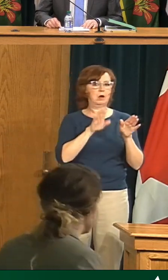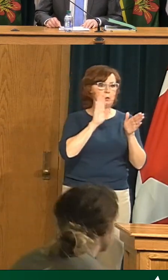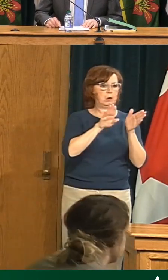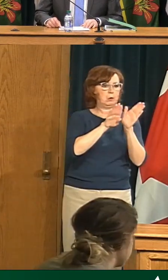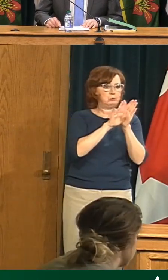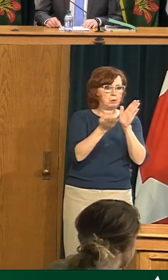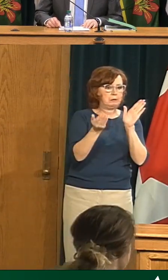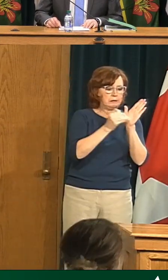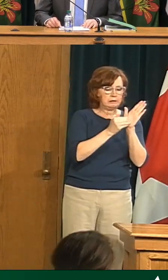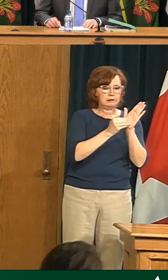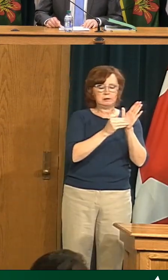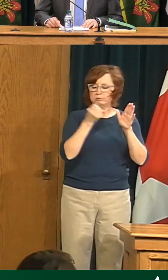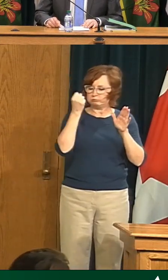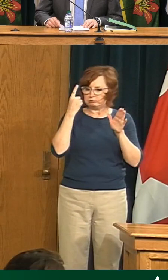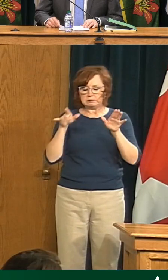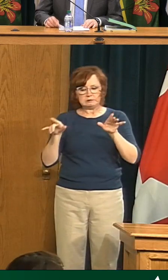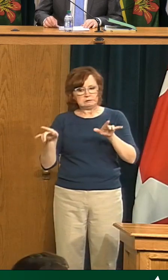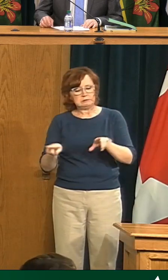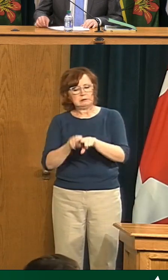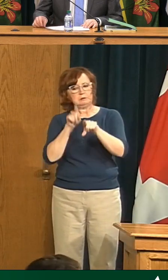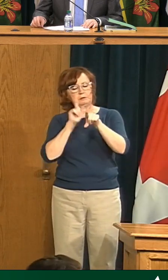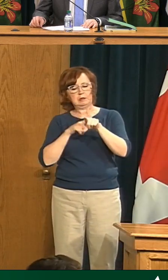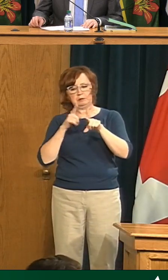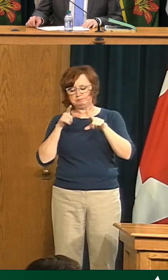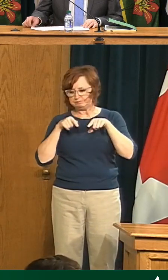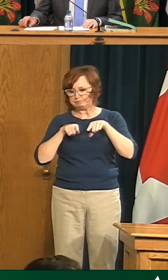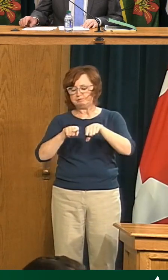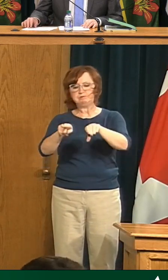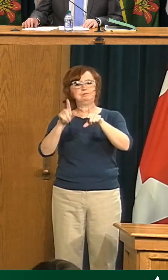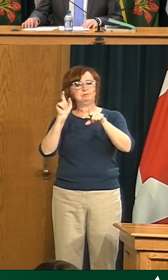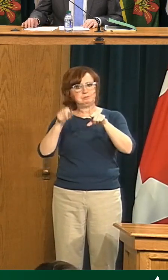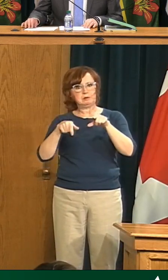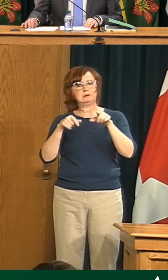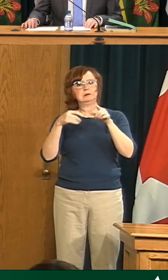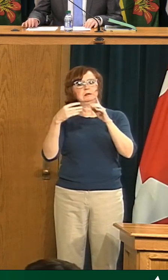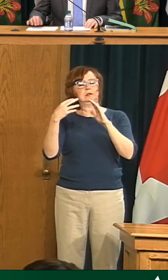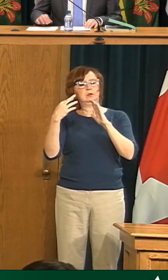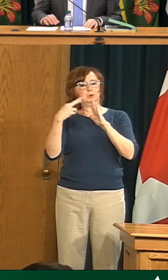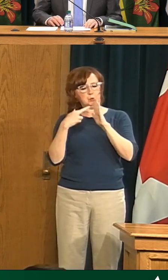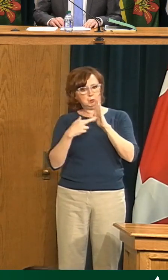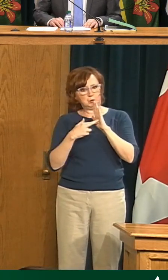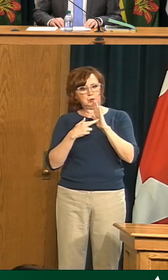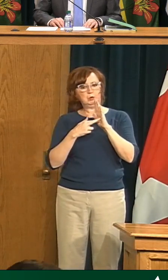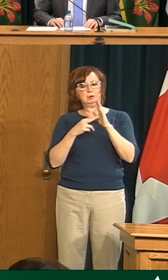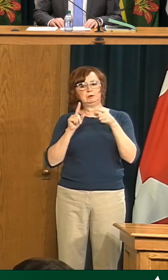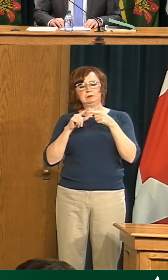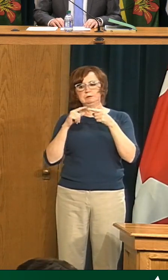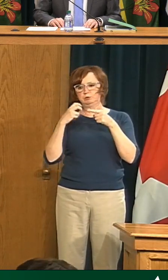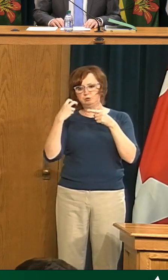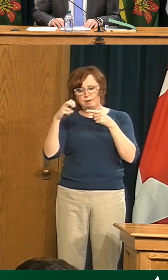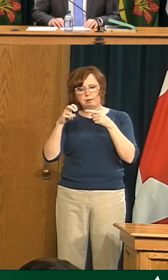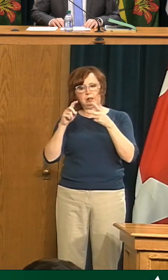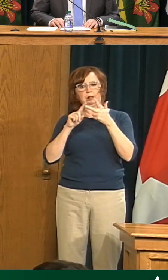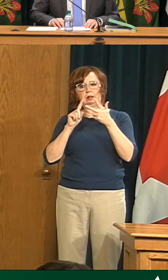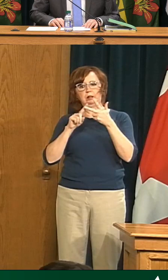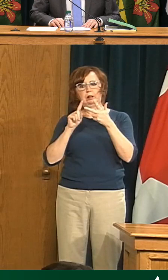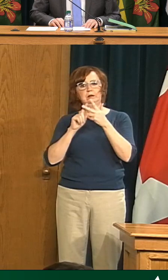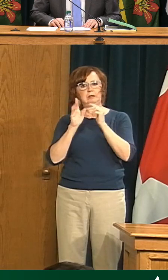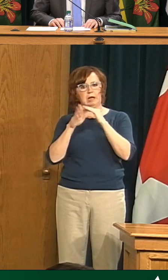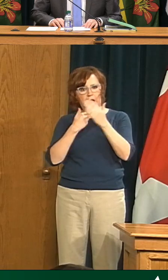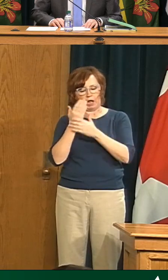physical distancing, travel, and large gatherings in effect. It's a plan that has been developed in